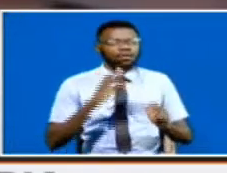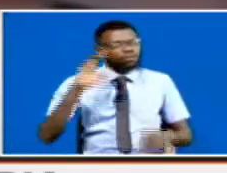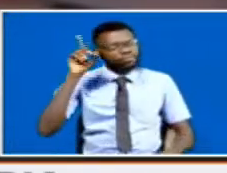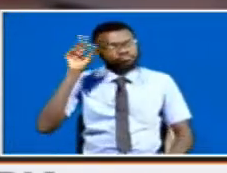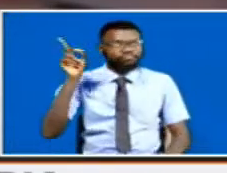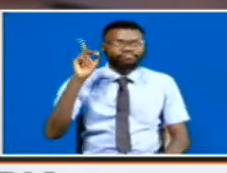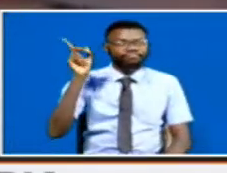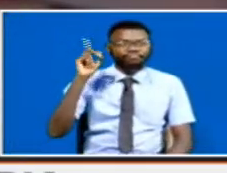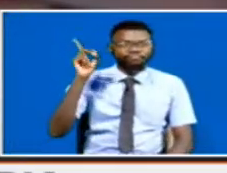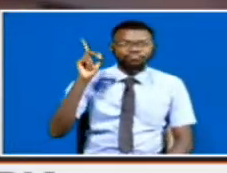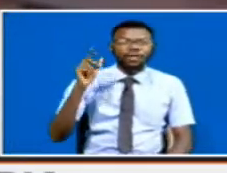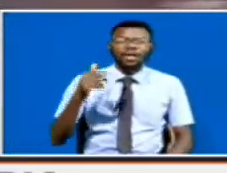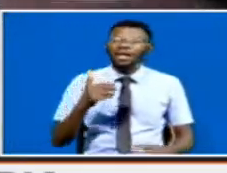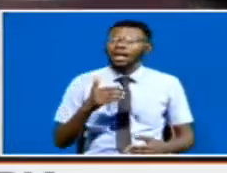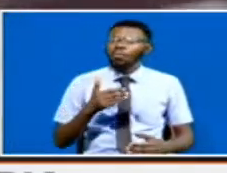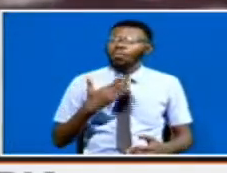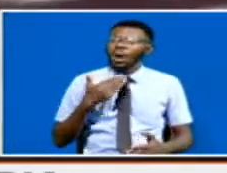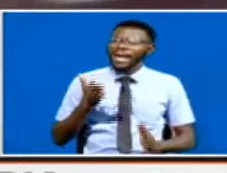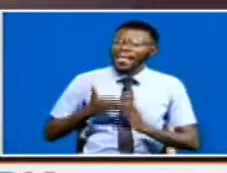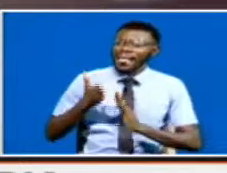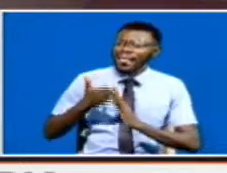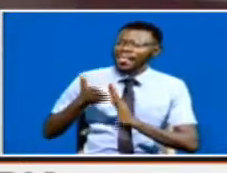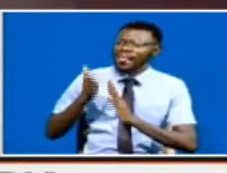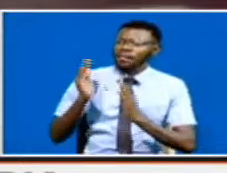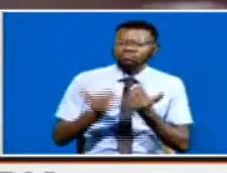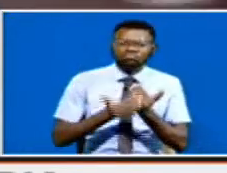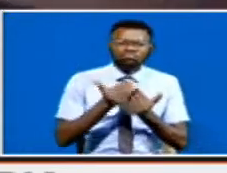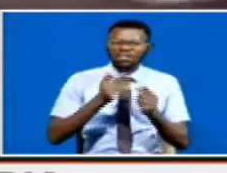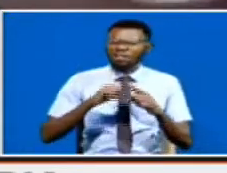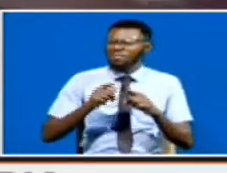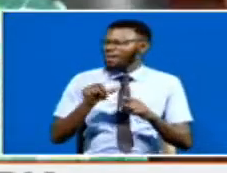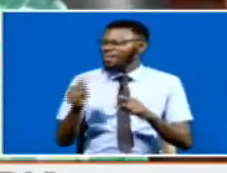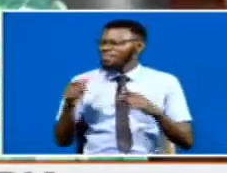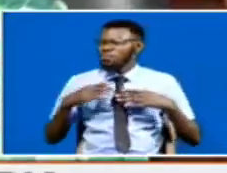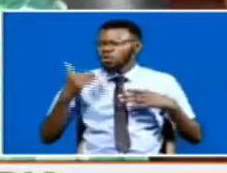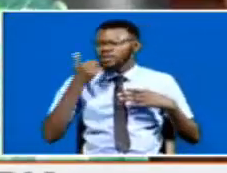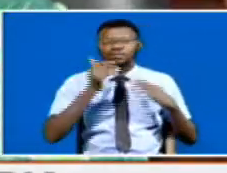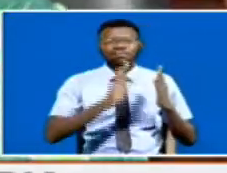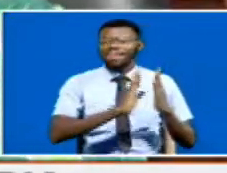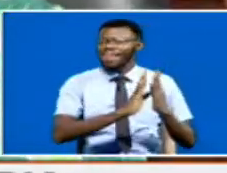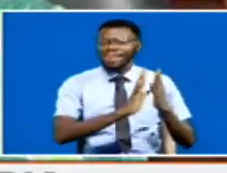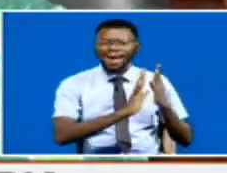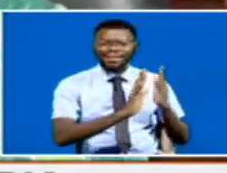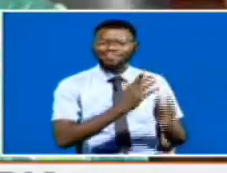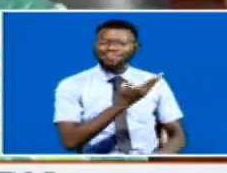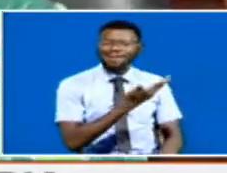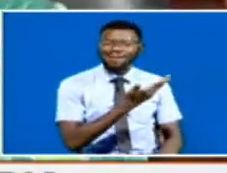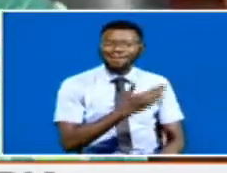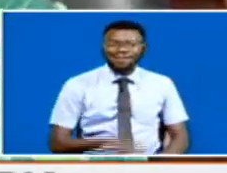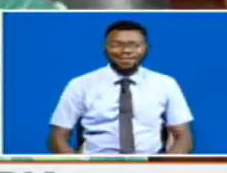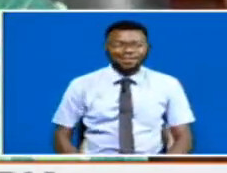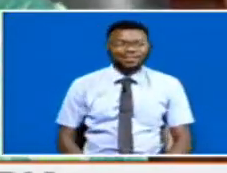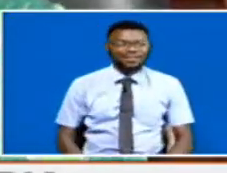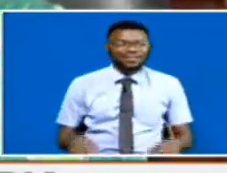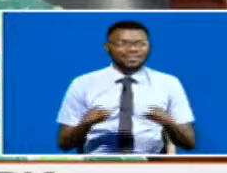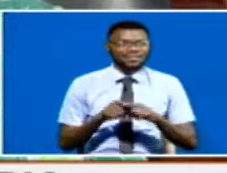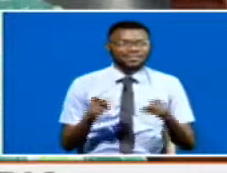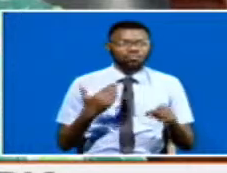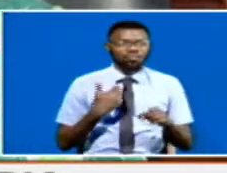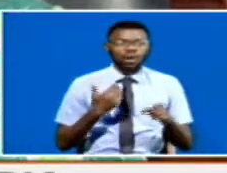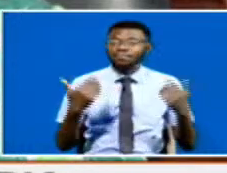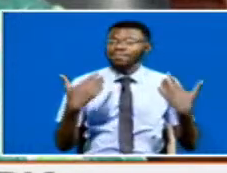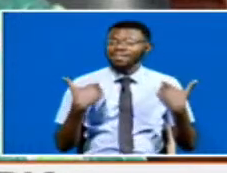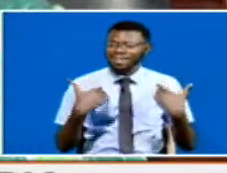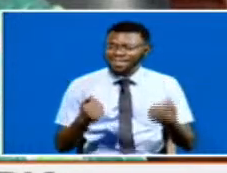wakitaka tibio mara moja kabla ya ugonjwa wengine waliokuwa kwenye foleni. And we have put in measures to ensure that the health